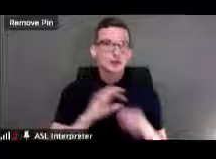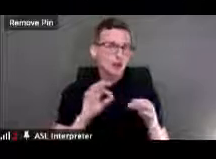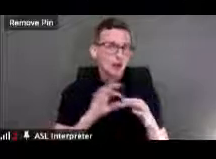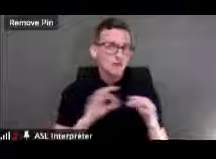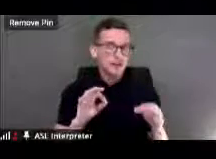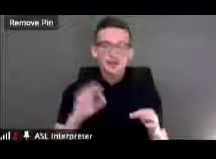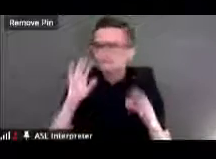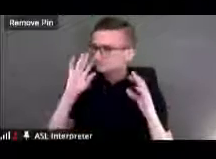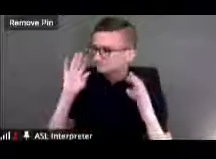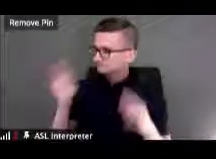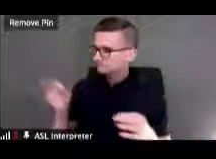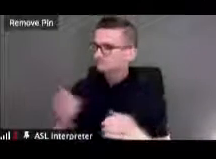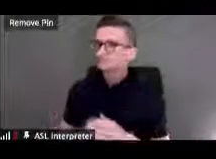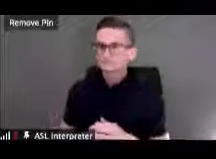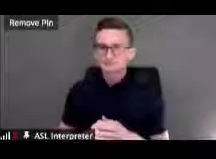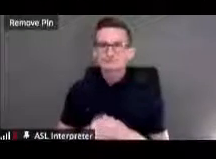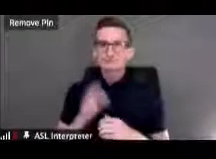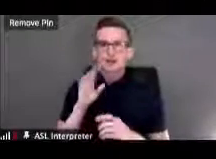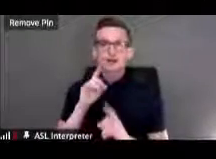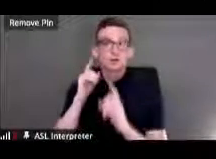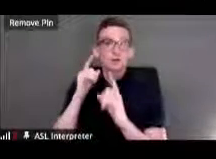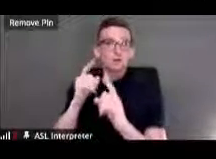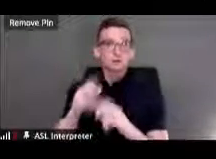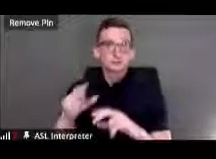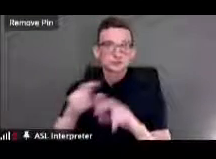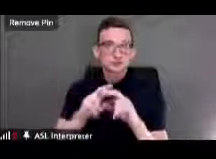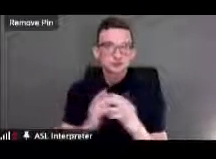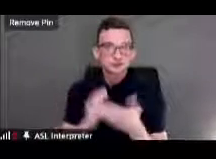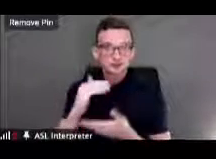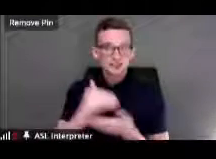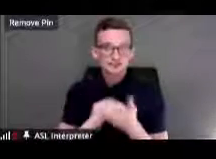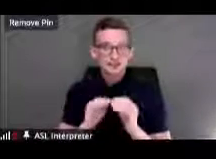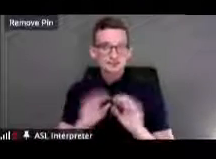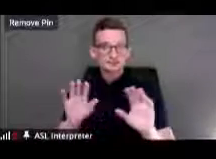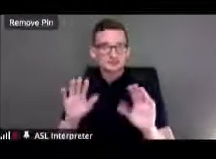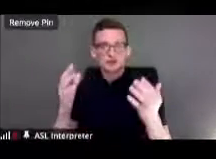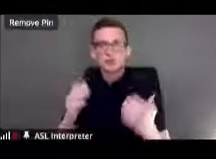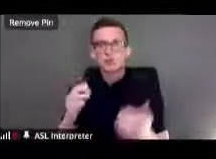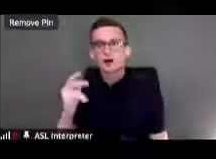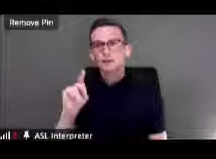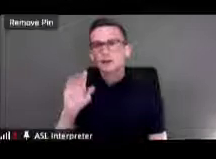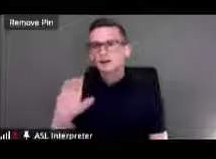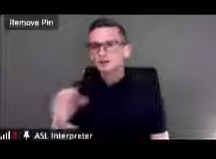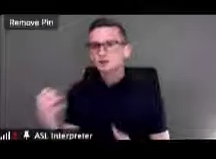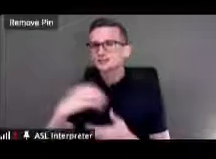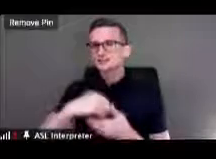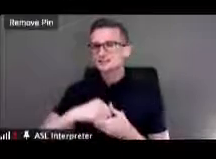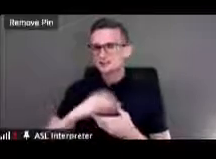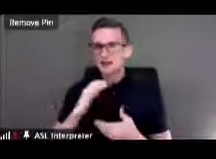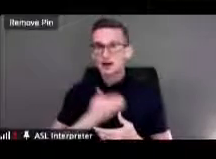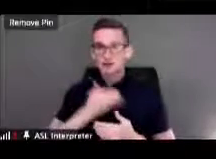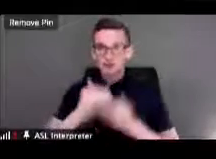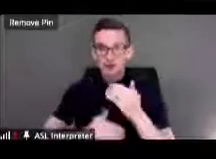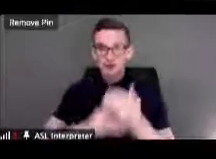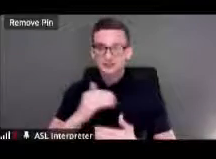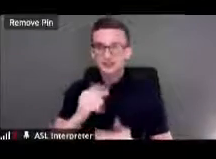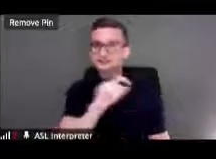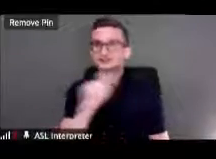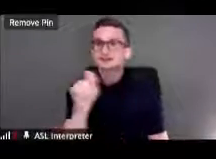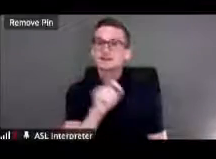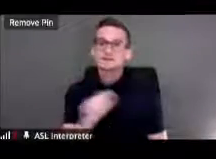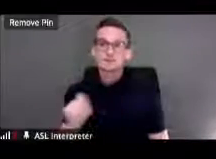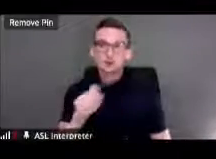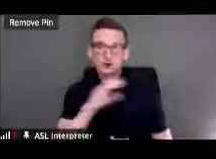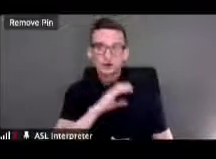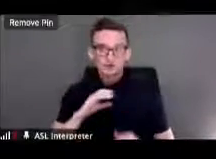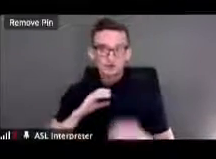Absolutely. In order to maximize transparency and public participation in our process, the commissioners will be taking